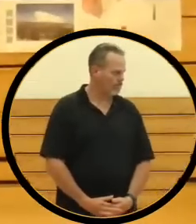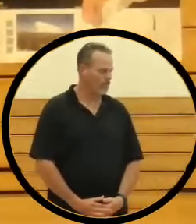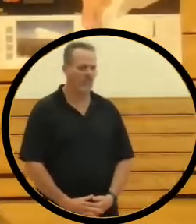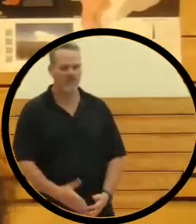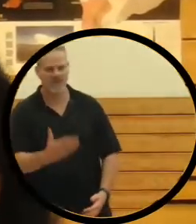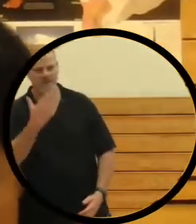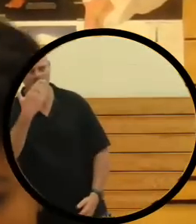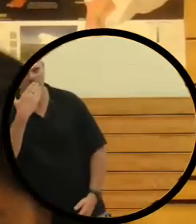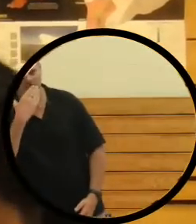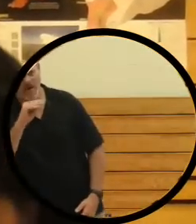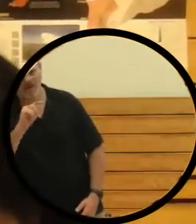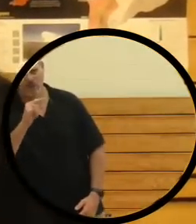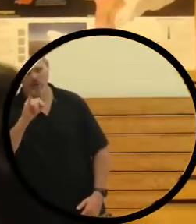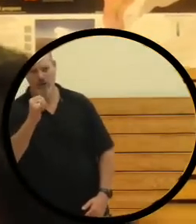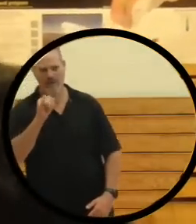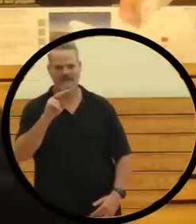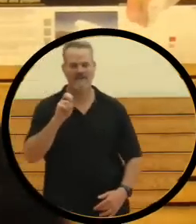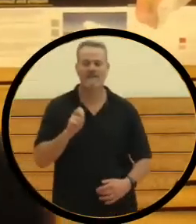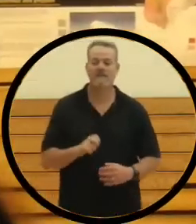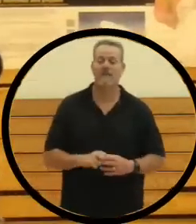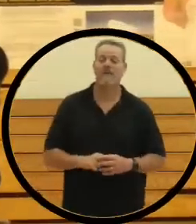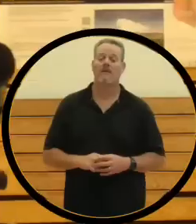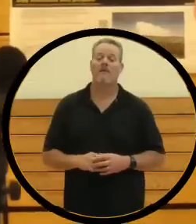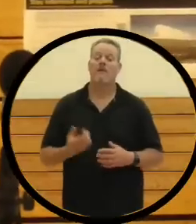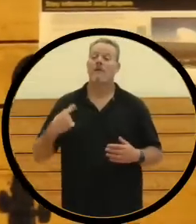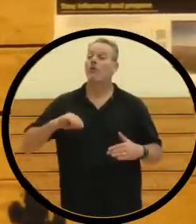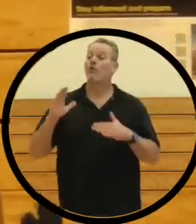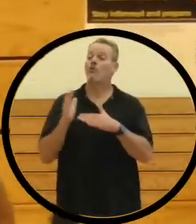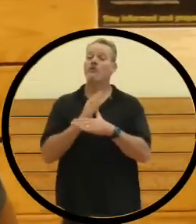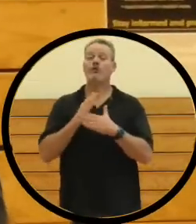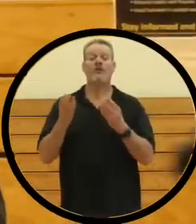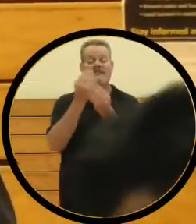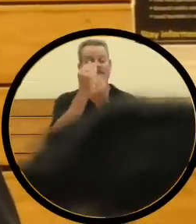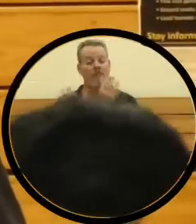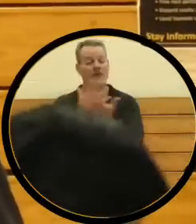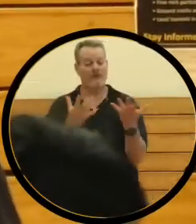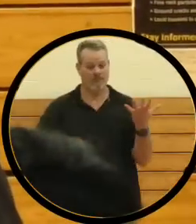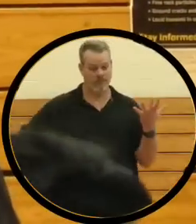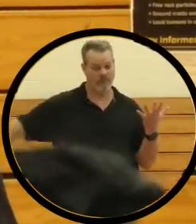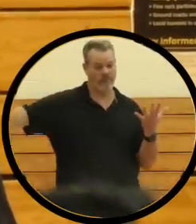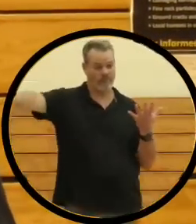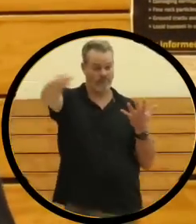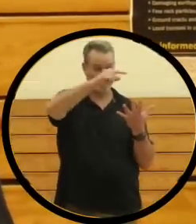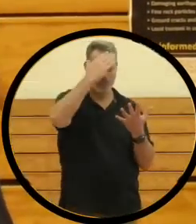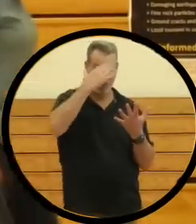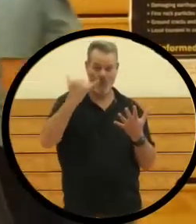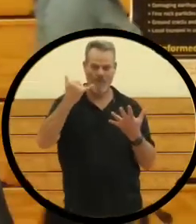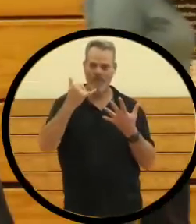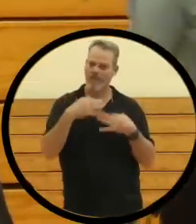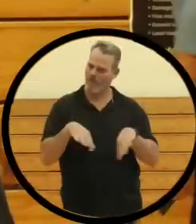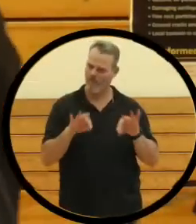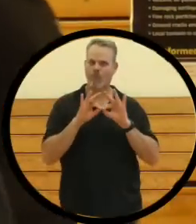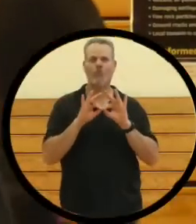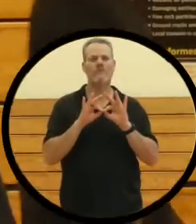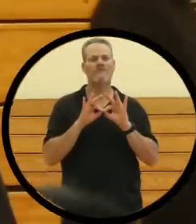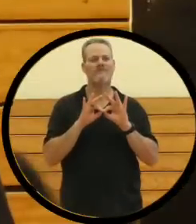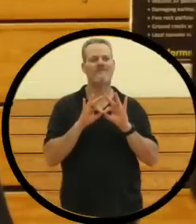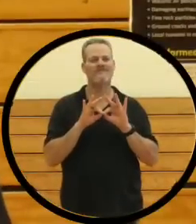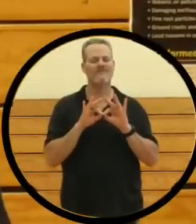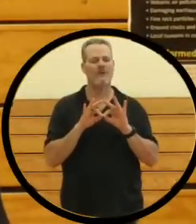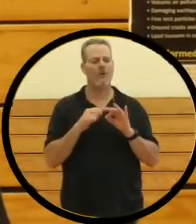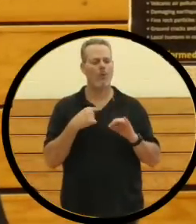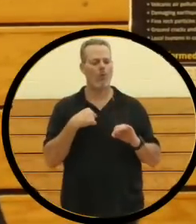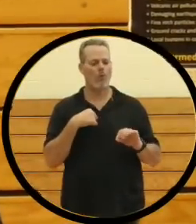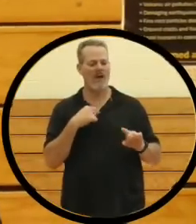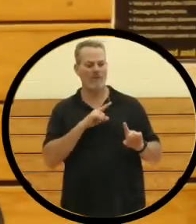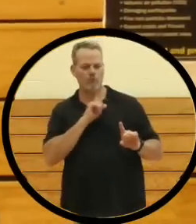Mahalo, Janice. We share this information with you guys because it's important. You know, if we've got to respond to